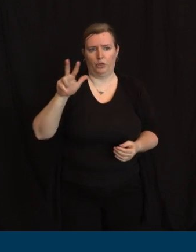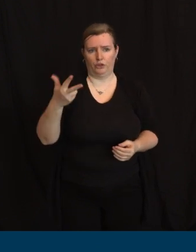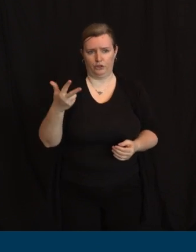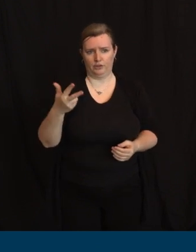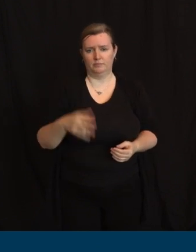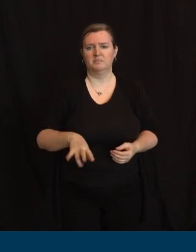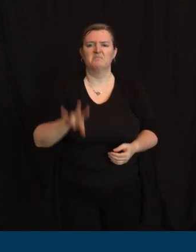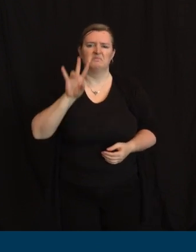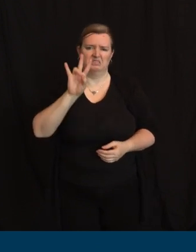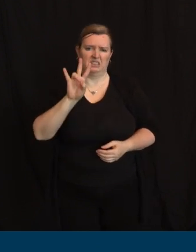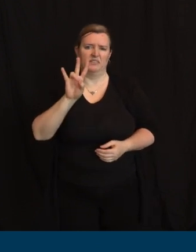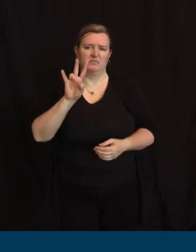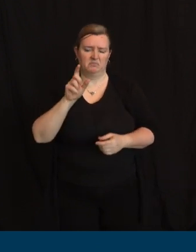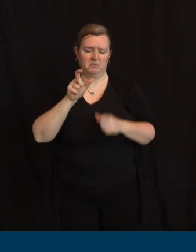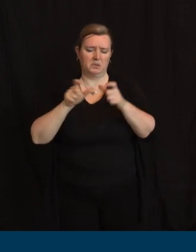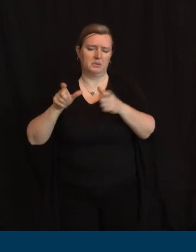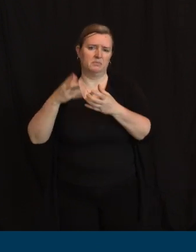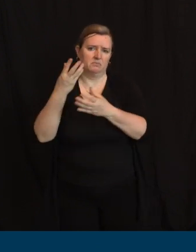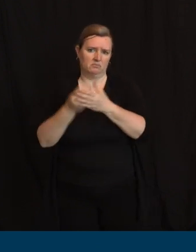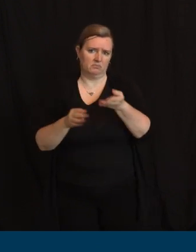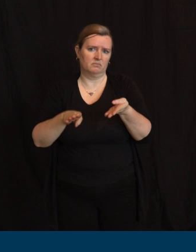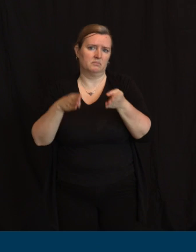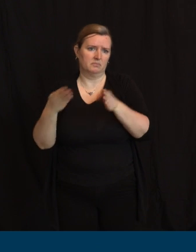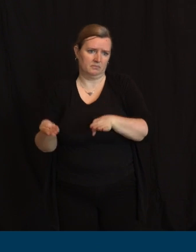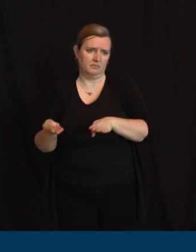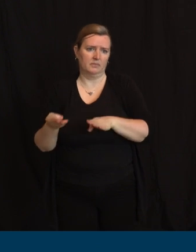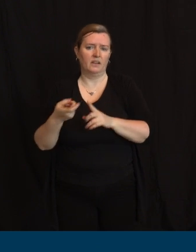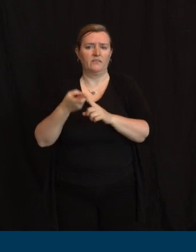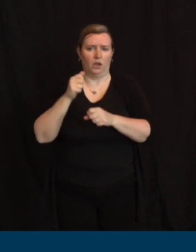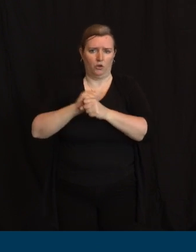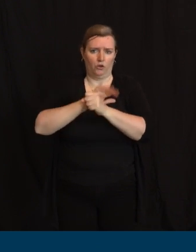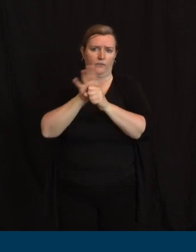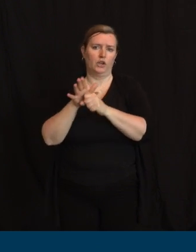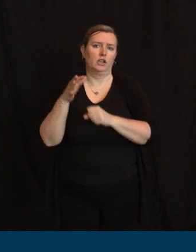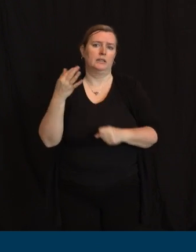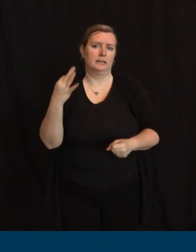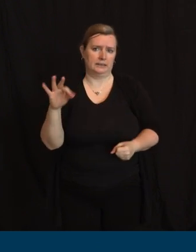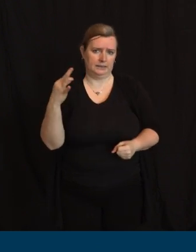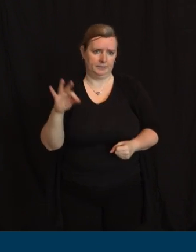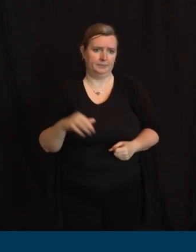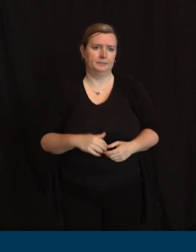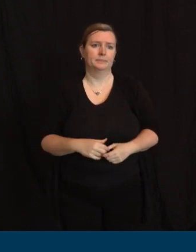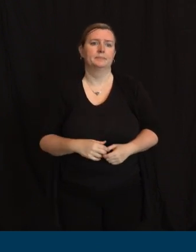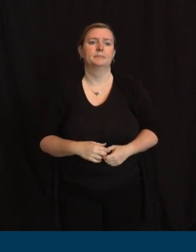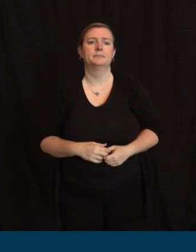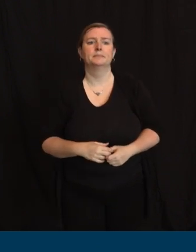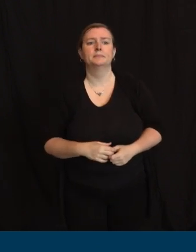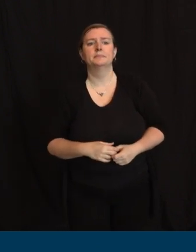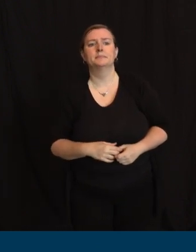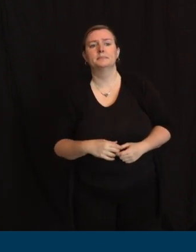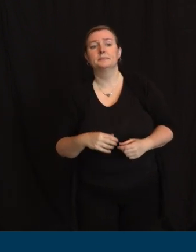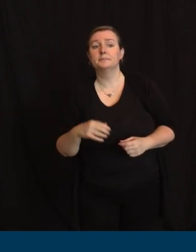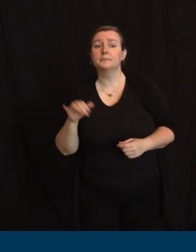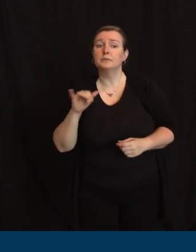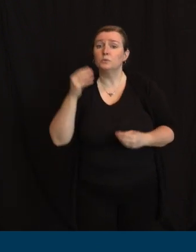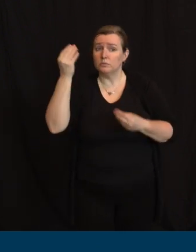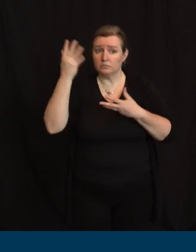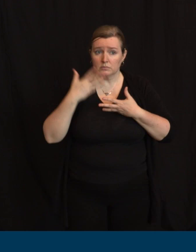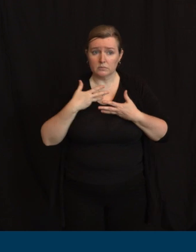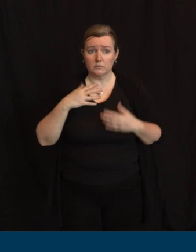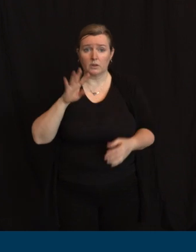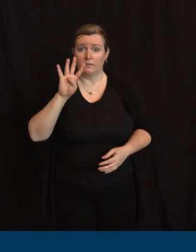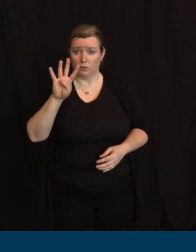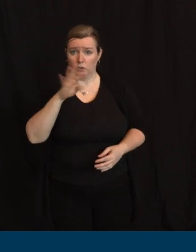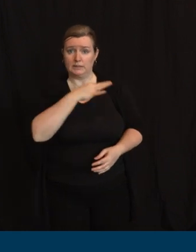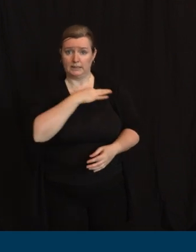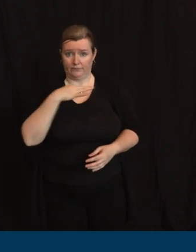of the deaths have been due to COVID-19, and they also report 4 staff members with